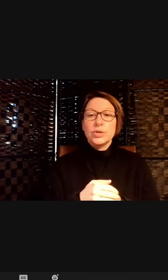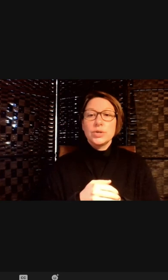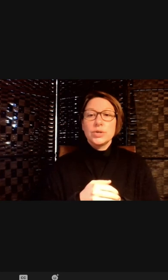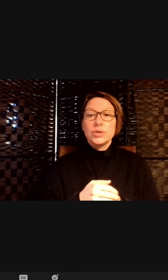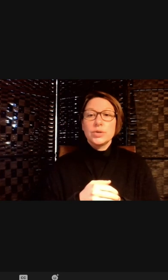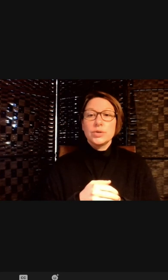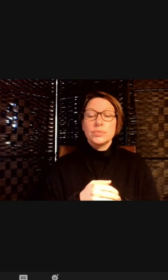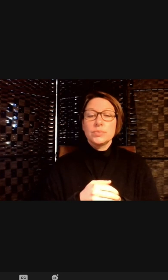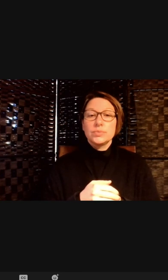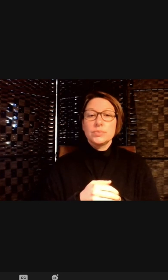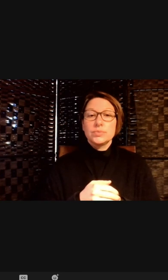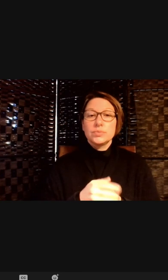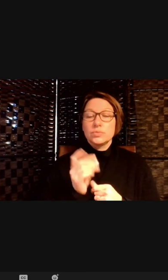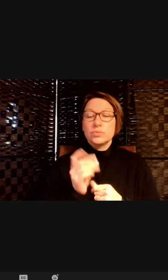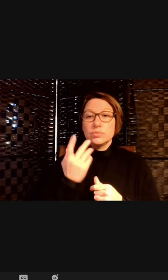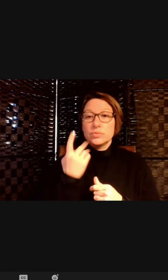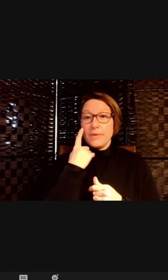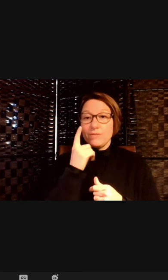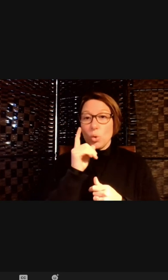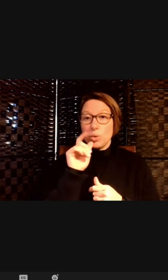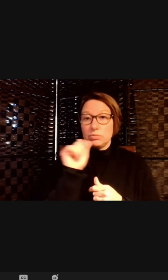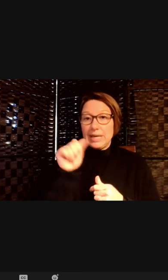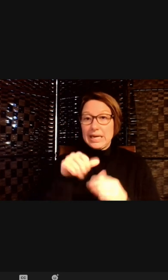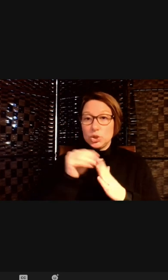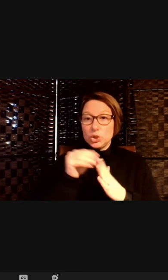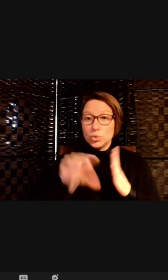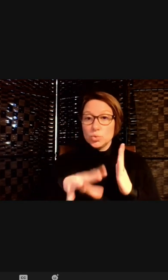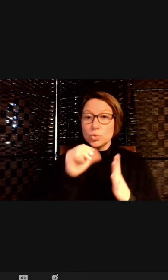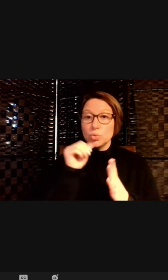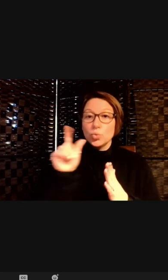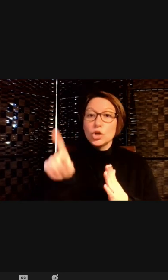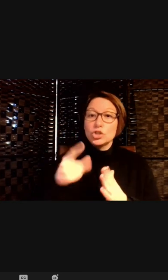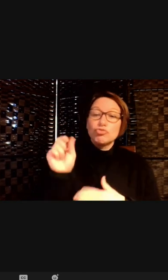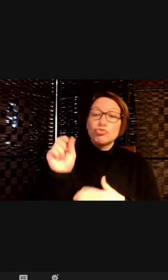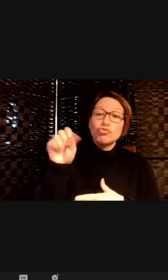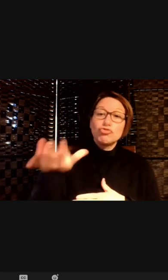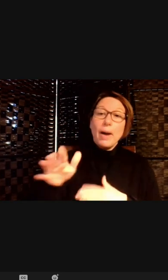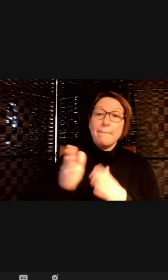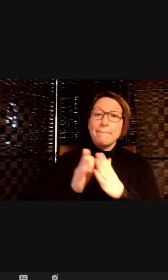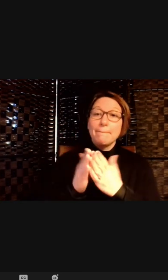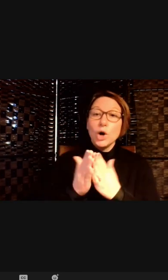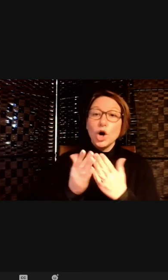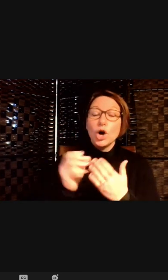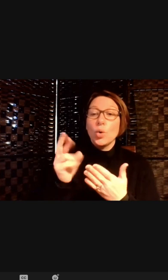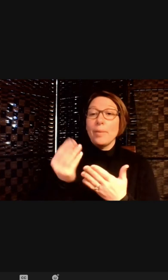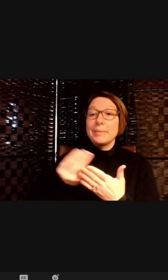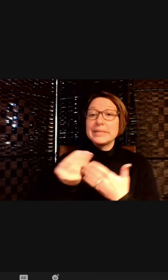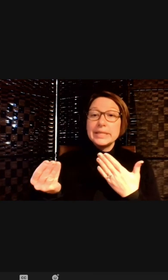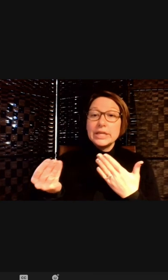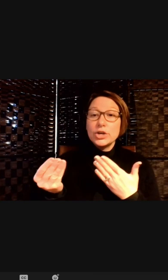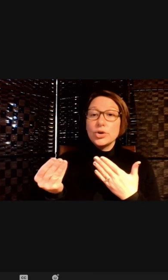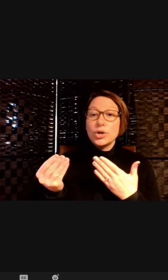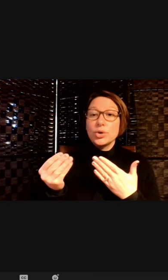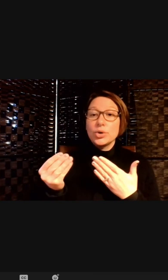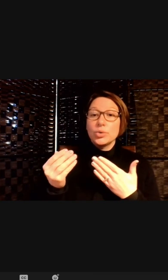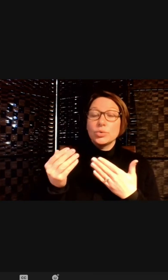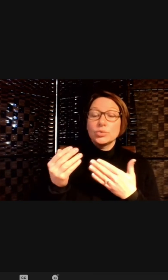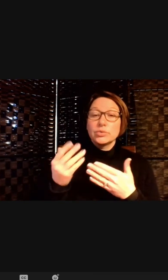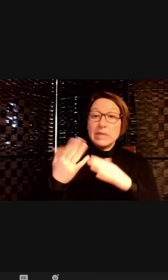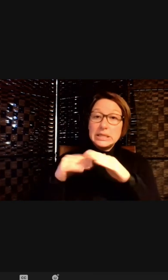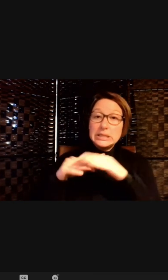any student at all, you wouldn't just drop a textbook off or materials off that are in their accessible